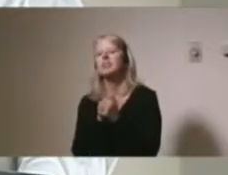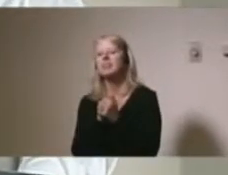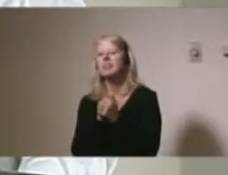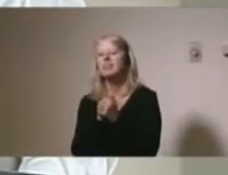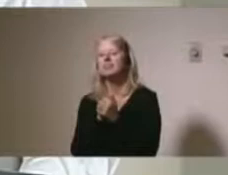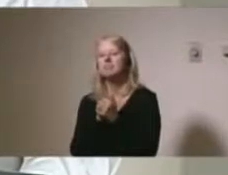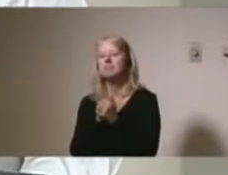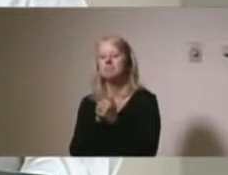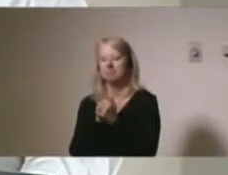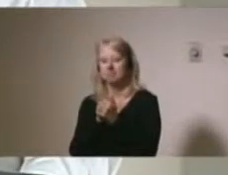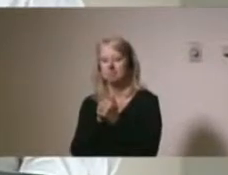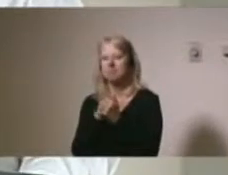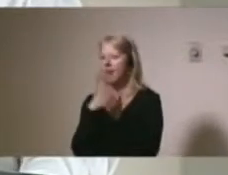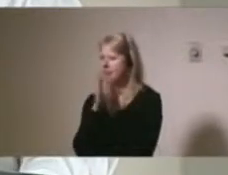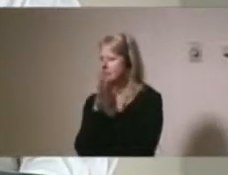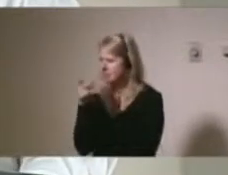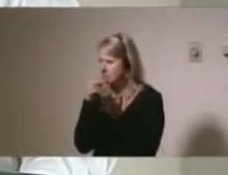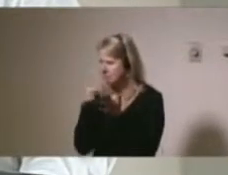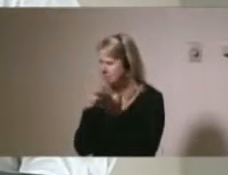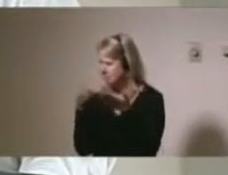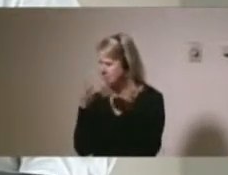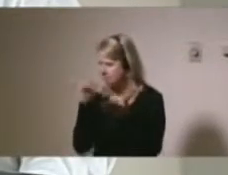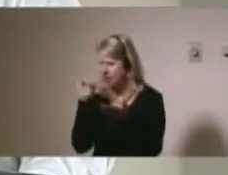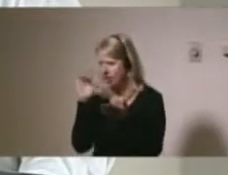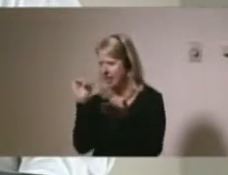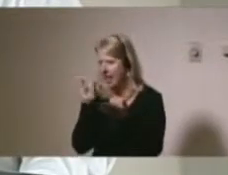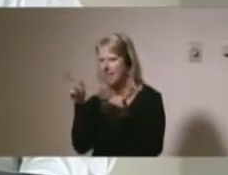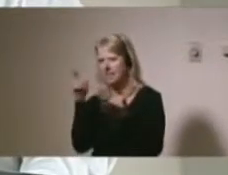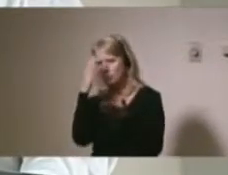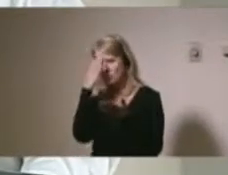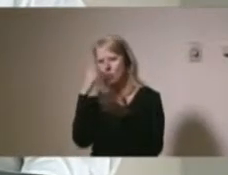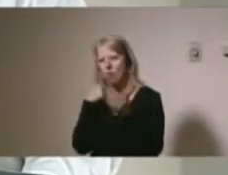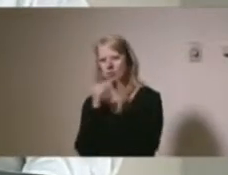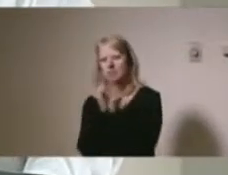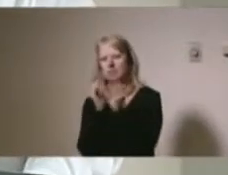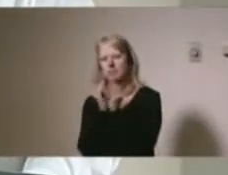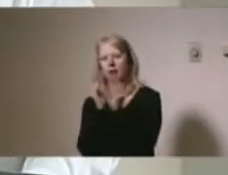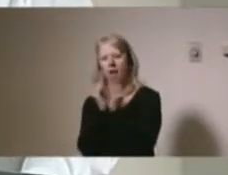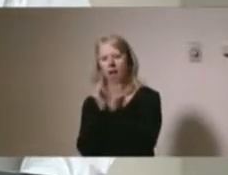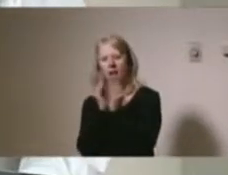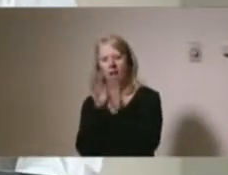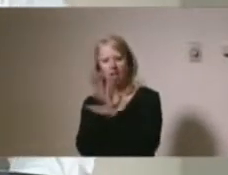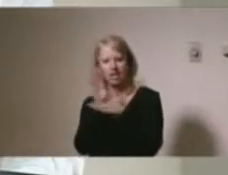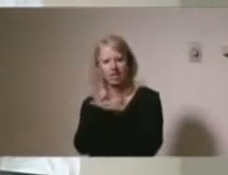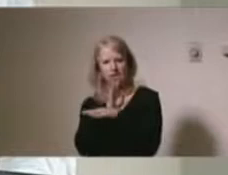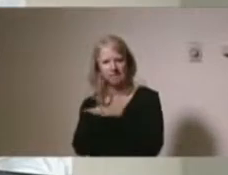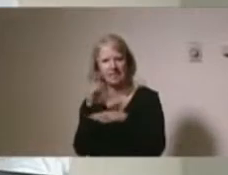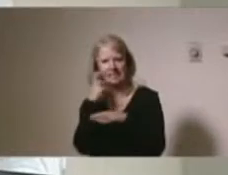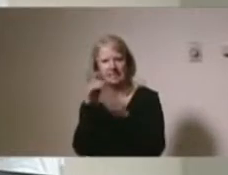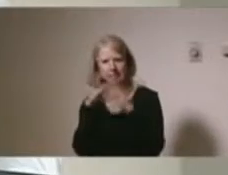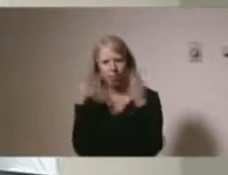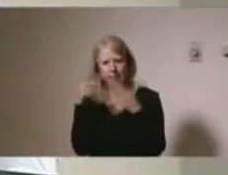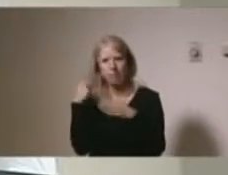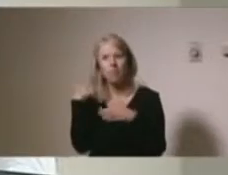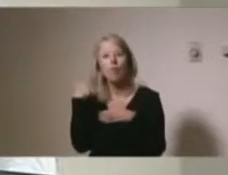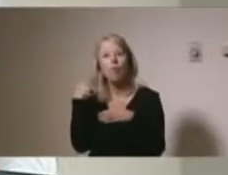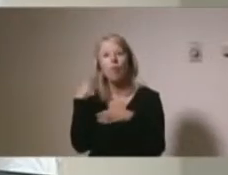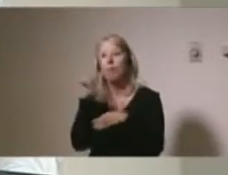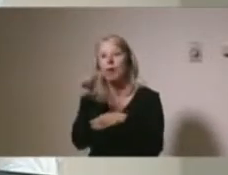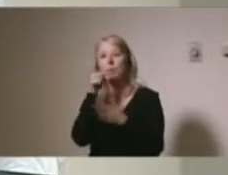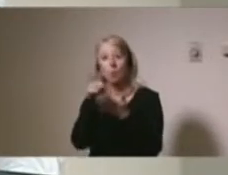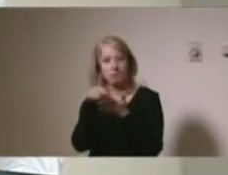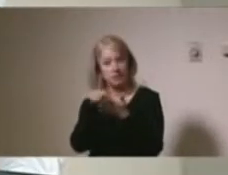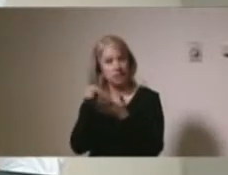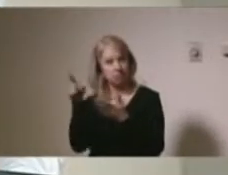postal service was like, and she goes, well, I'm a small franchise and just opened, and I said, so was it not inside the